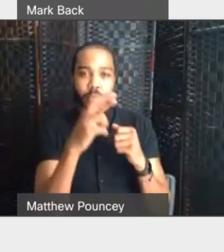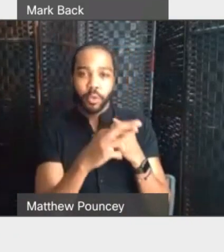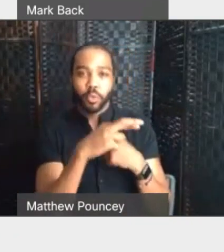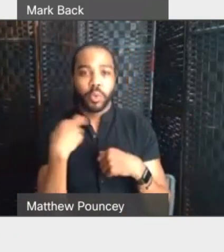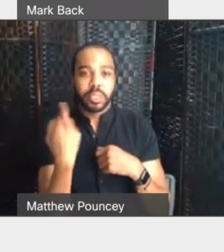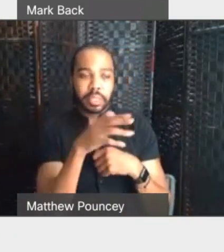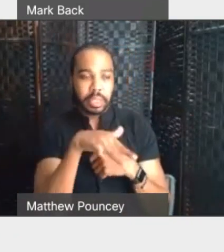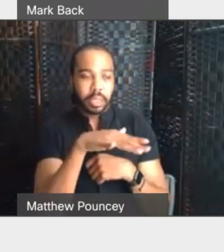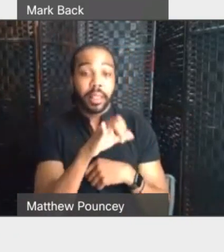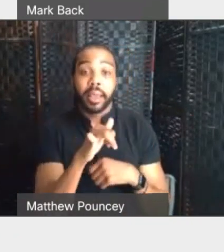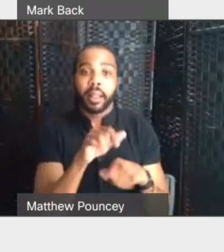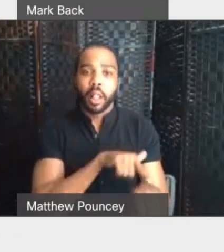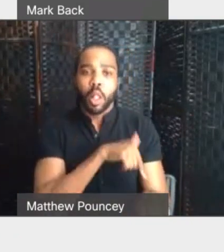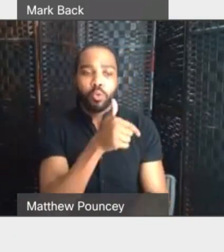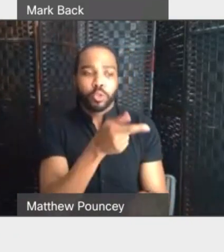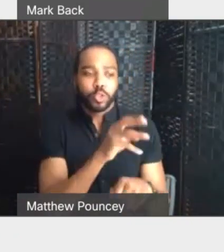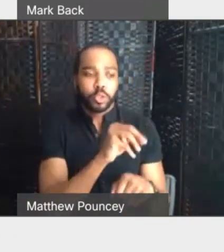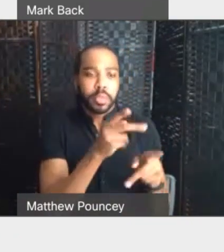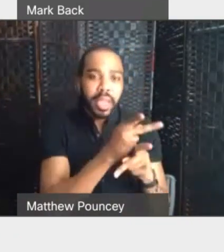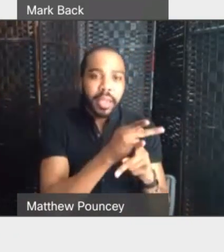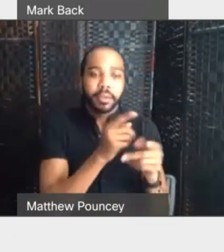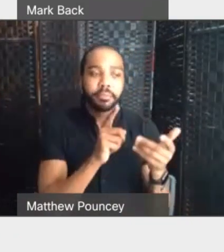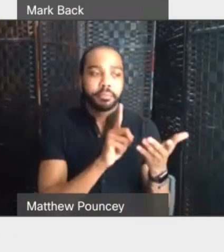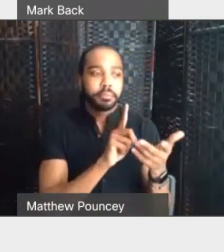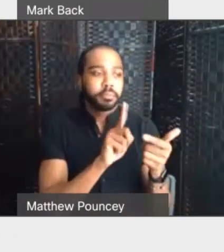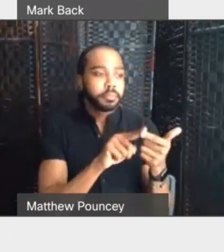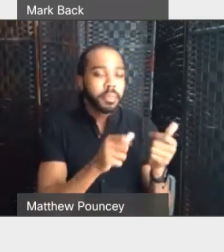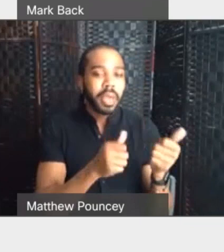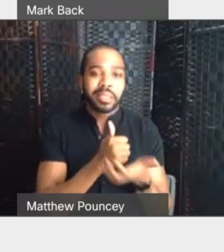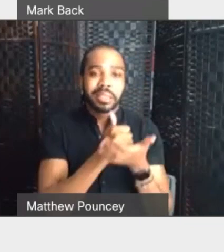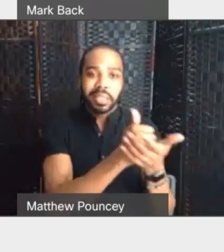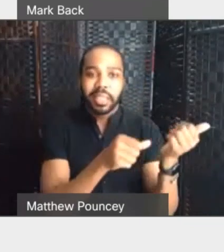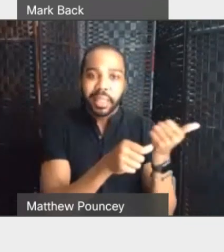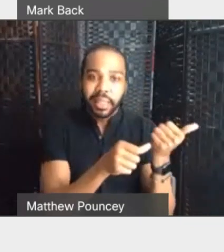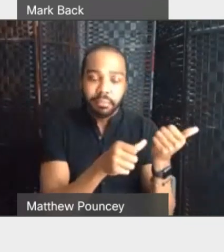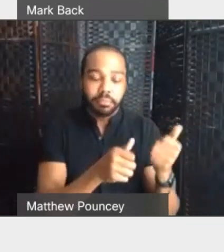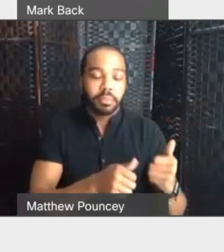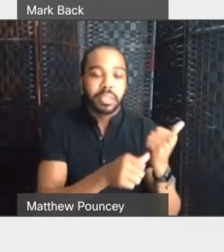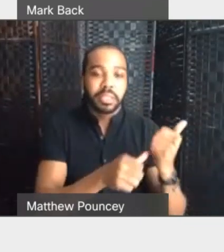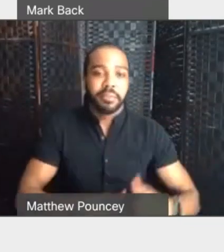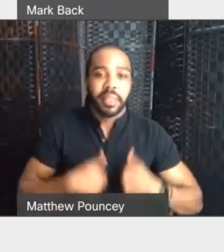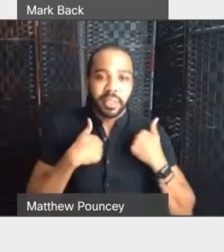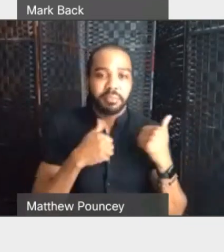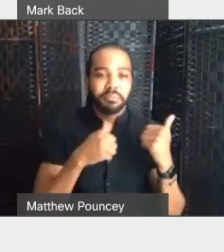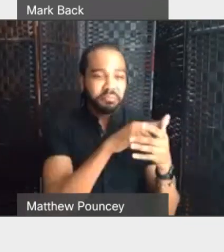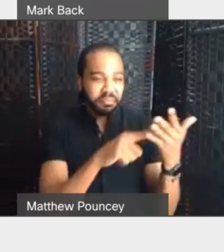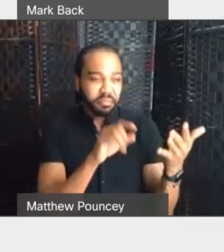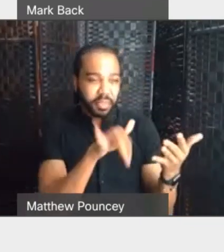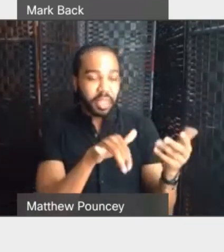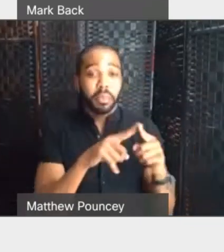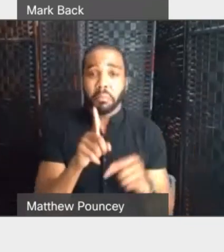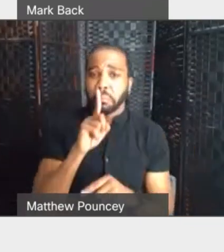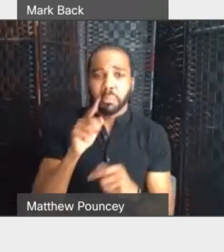long-term care and assisted living and high risk populations. And so nothing has changed regarding